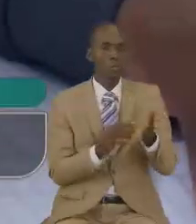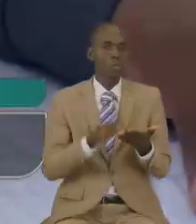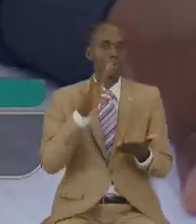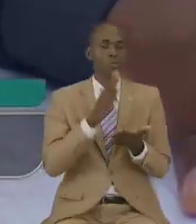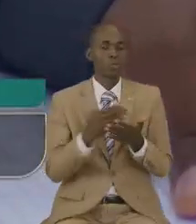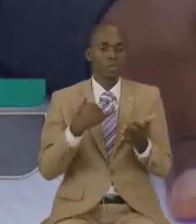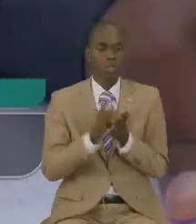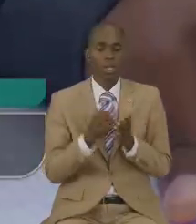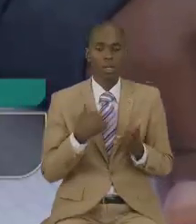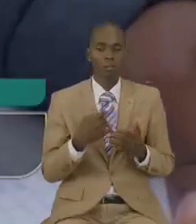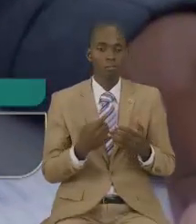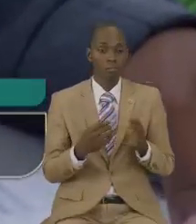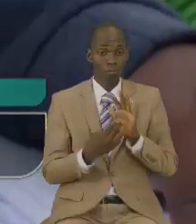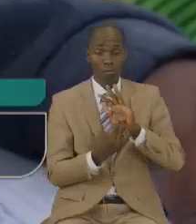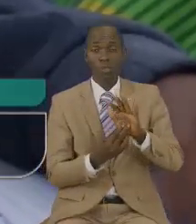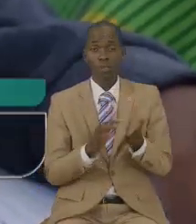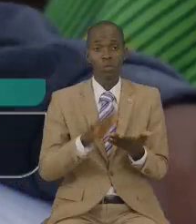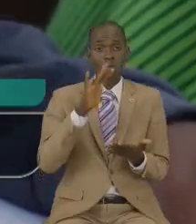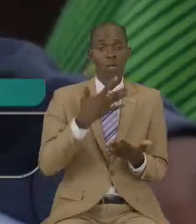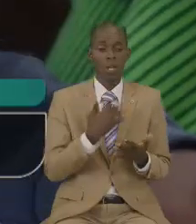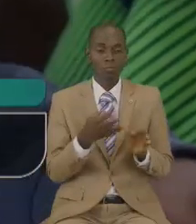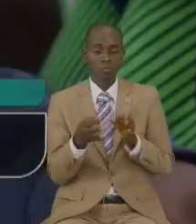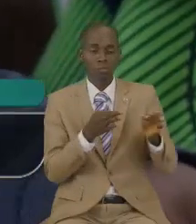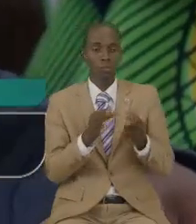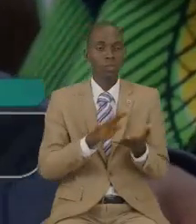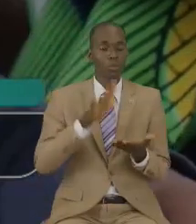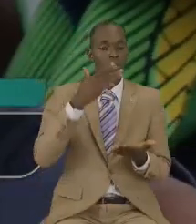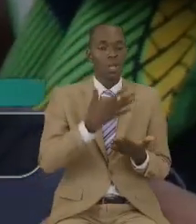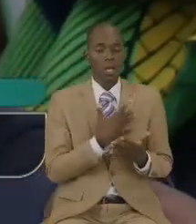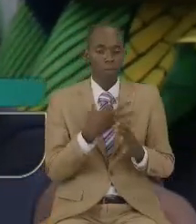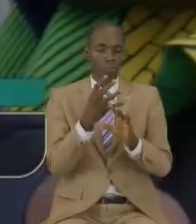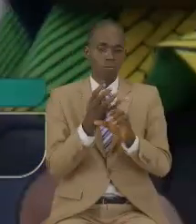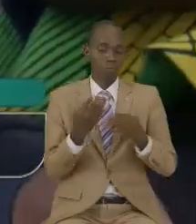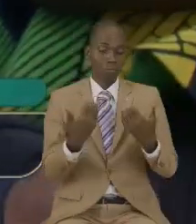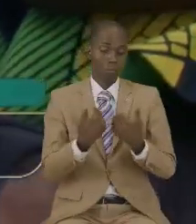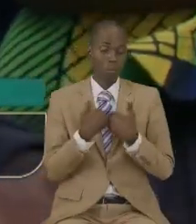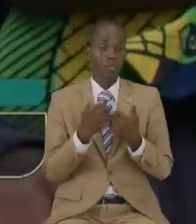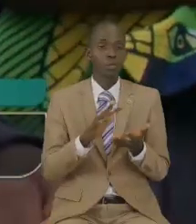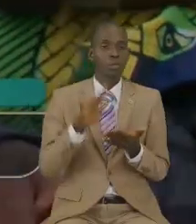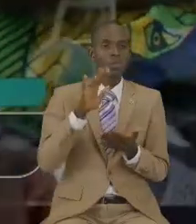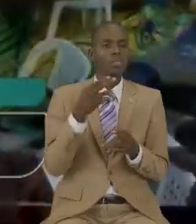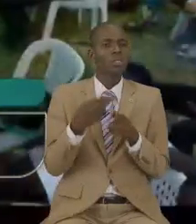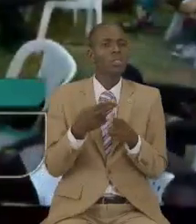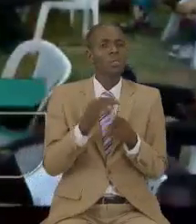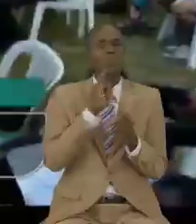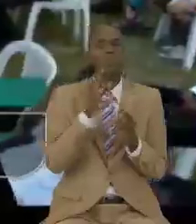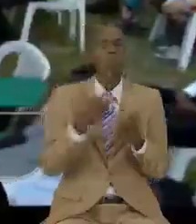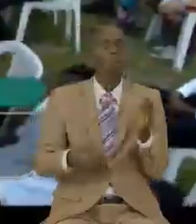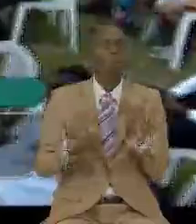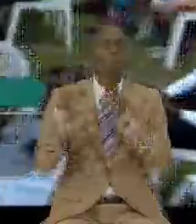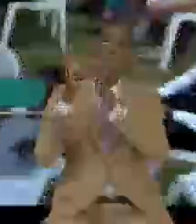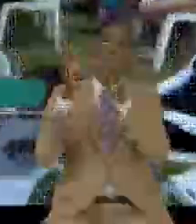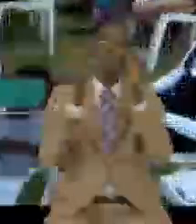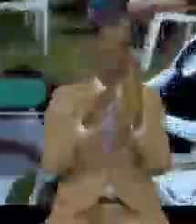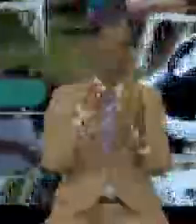glory, described glory, possessed glory. His name is Jesus, and he is the